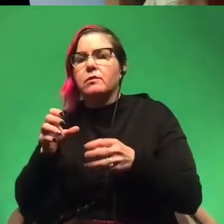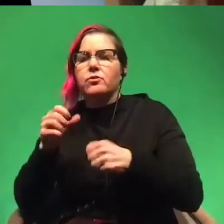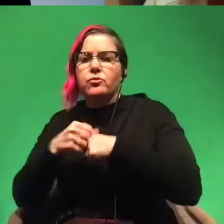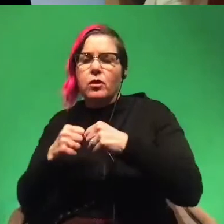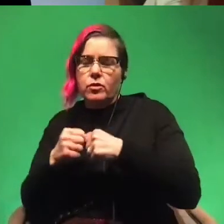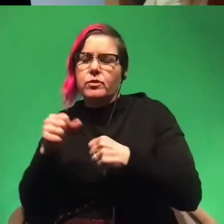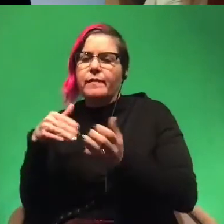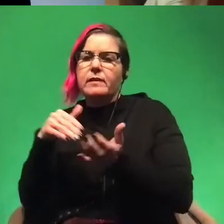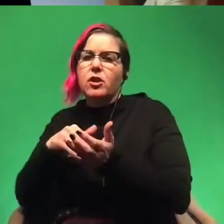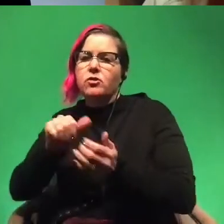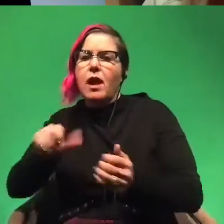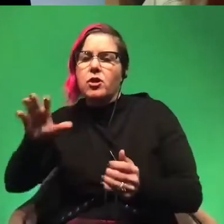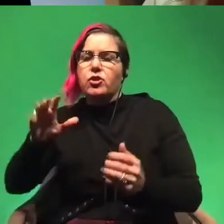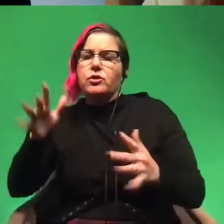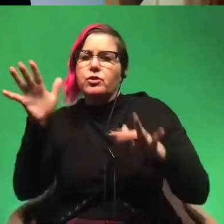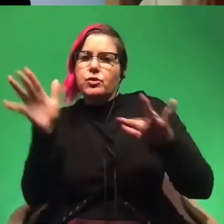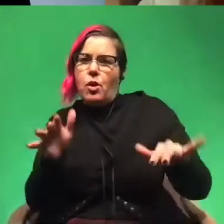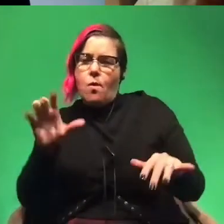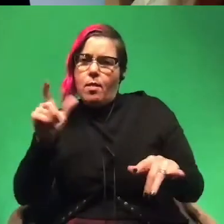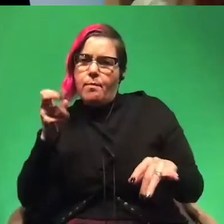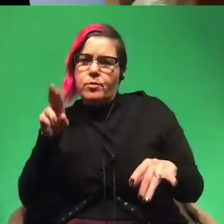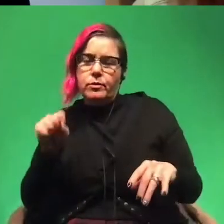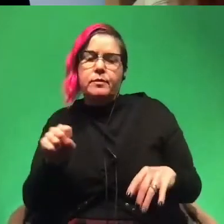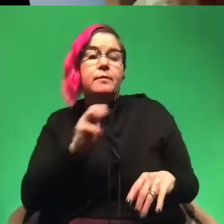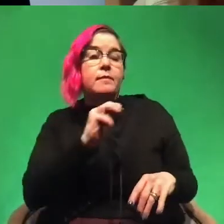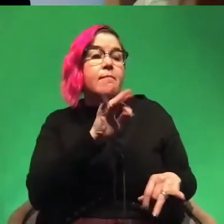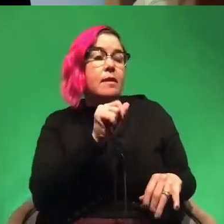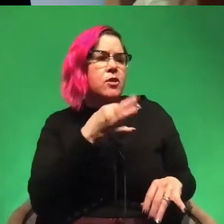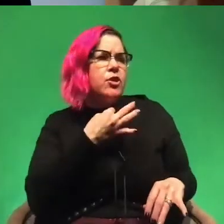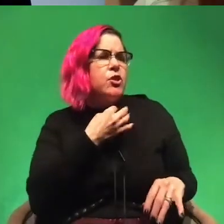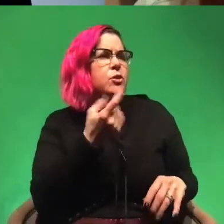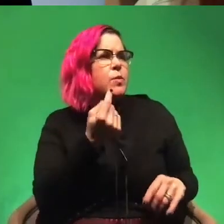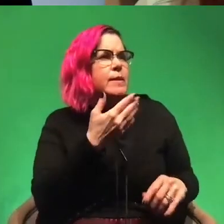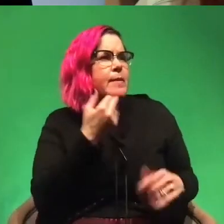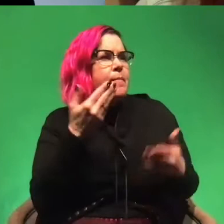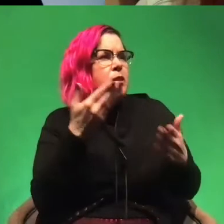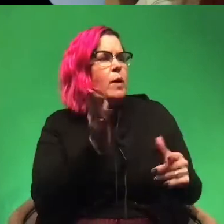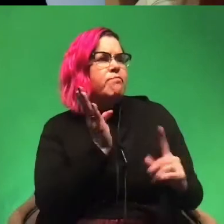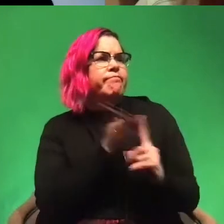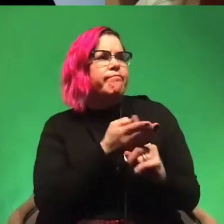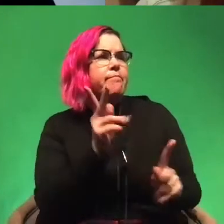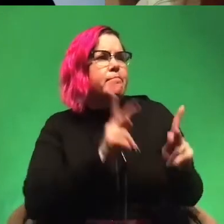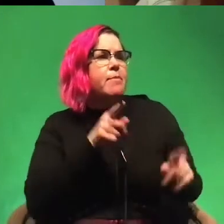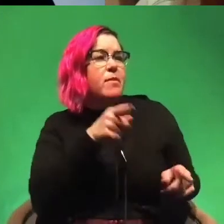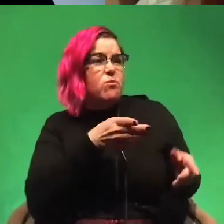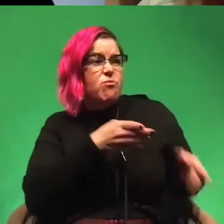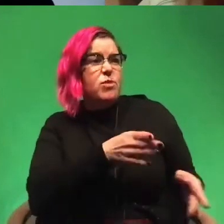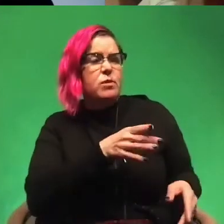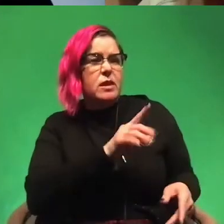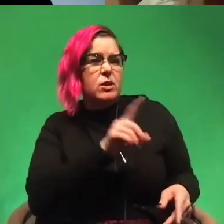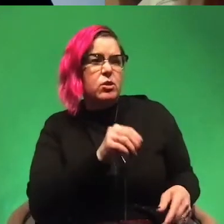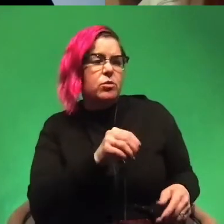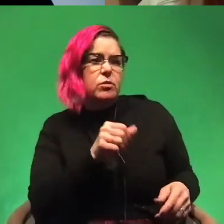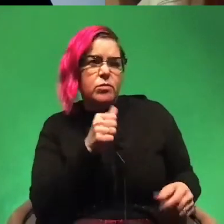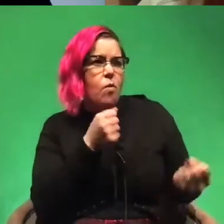Asia. Very cool. So Milan would like to know, what's the best way to convince people that these roadside zoos do not